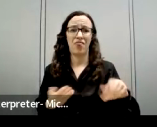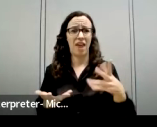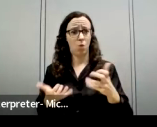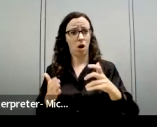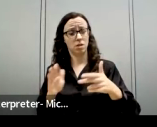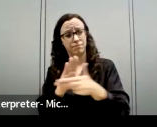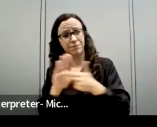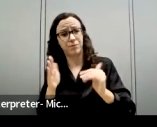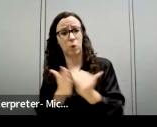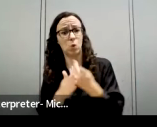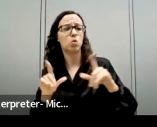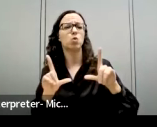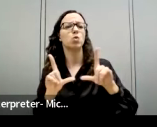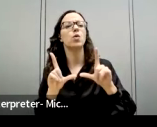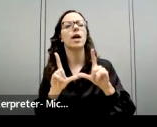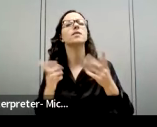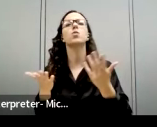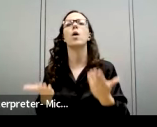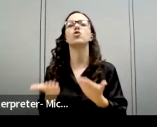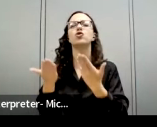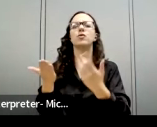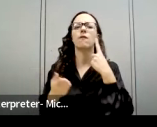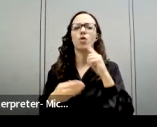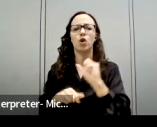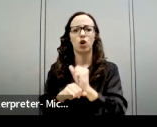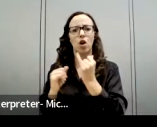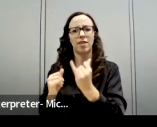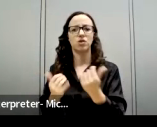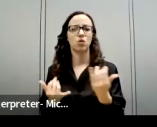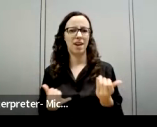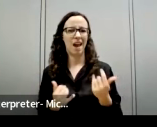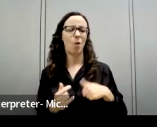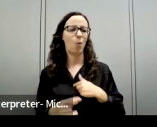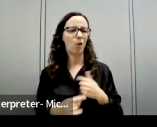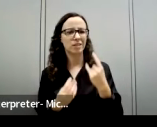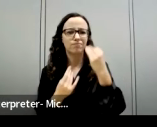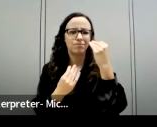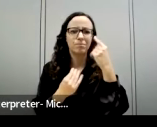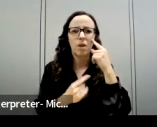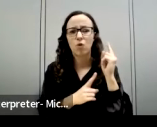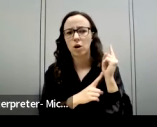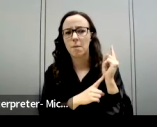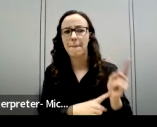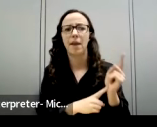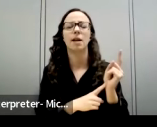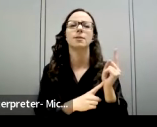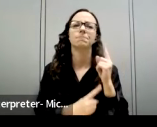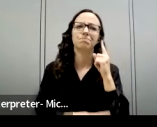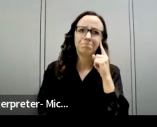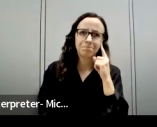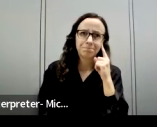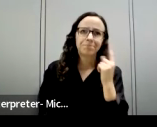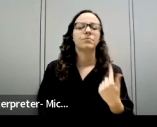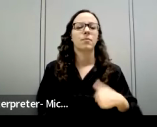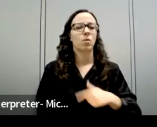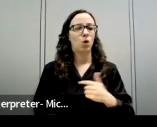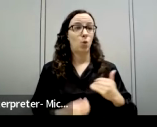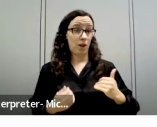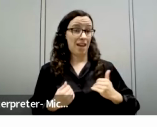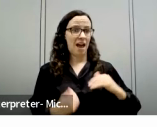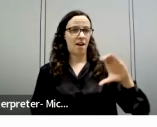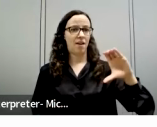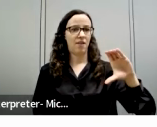you give your colleague? So let's take at least a minute to think about this one. And we've got the chart over